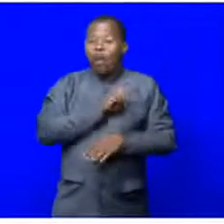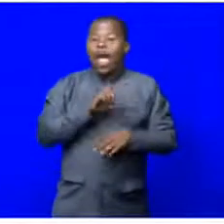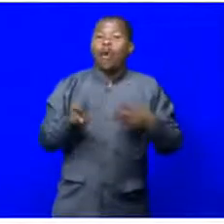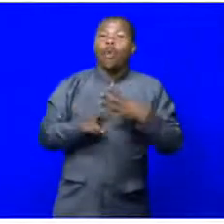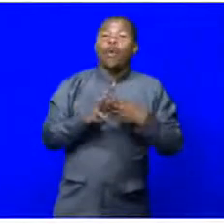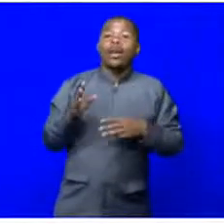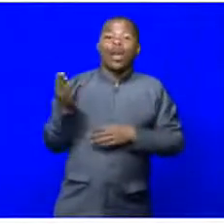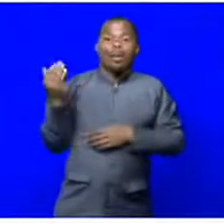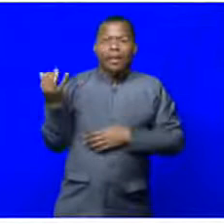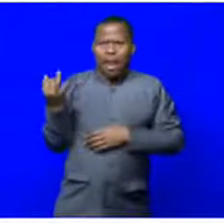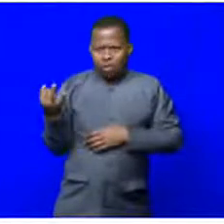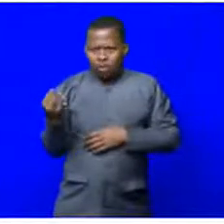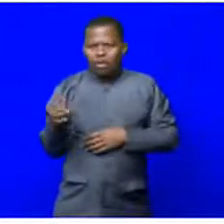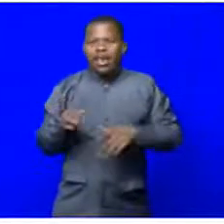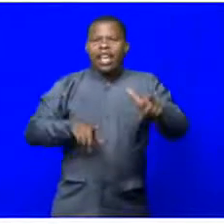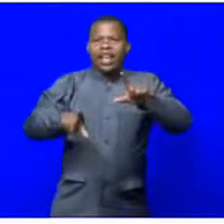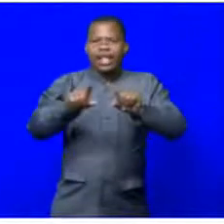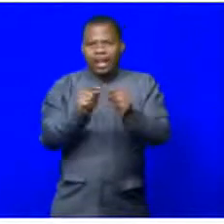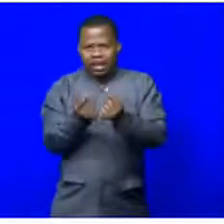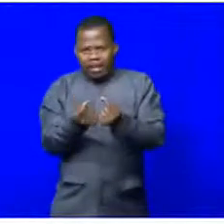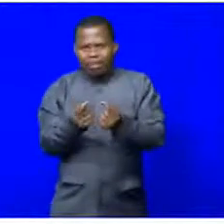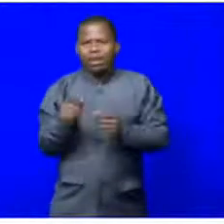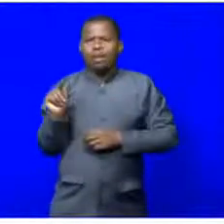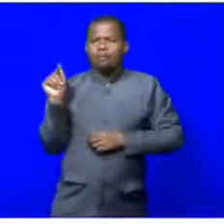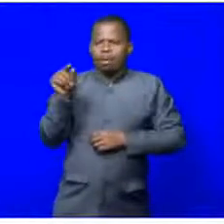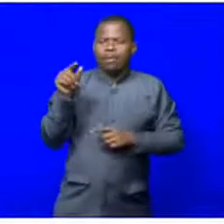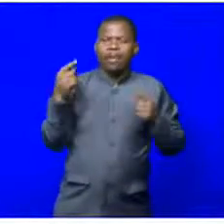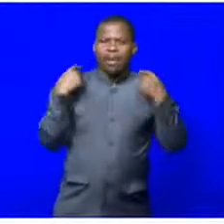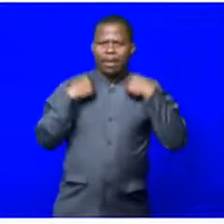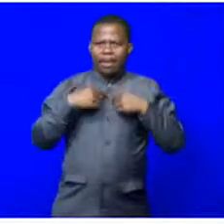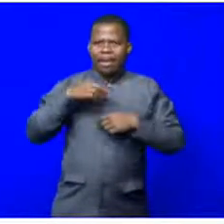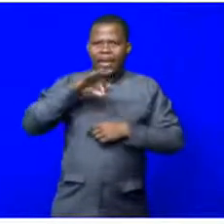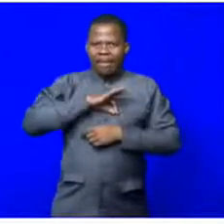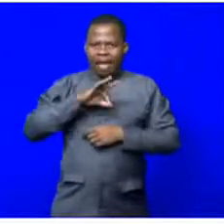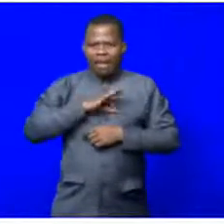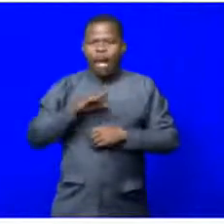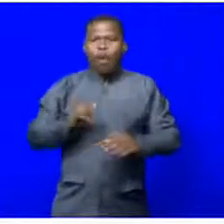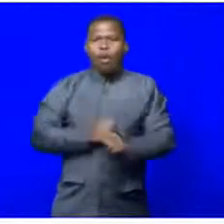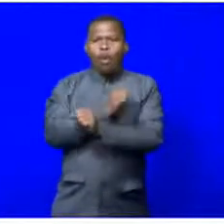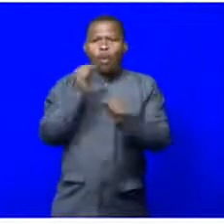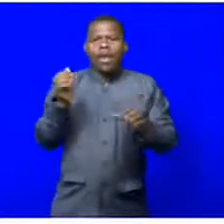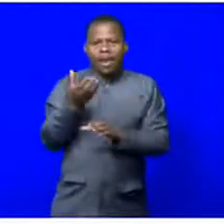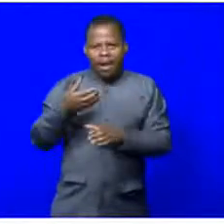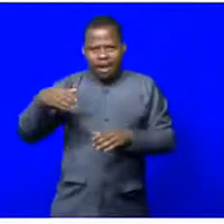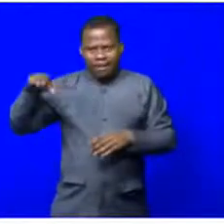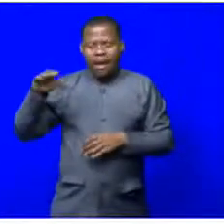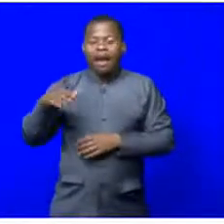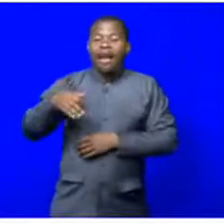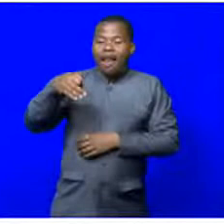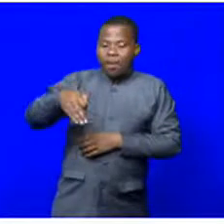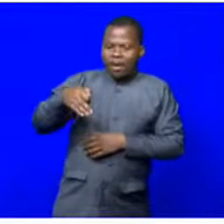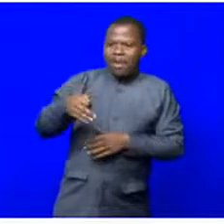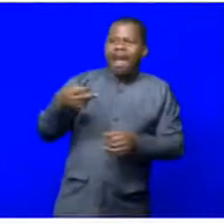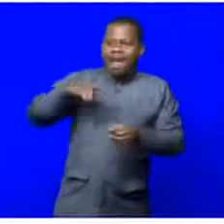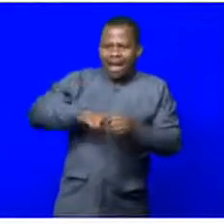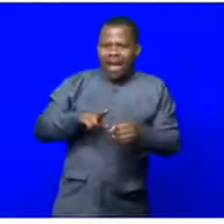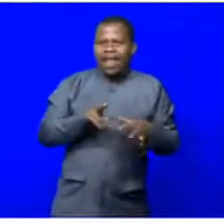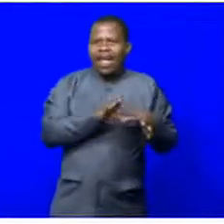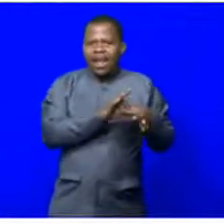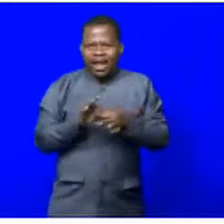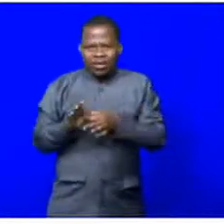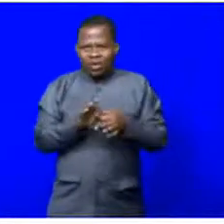abadlali belikhethelo lesive lalomdlalo bakhonile ukuthola timendlela emdlalweni lebeyibanjelwe Namibia. Kanzi engiletinye futhi